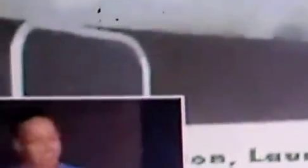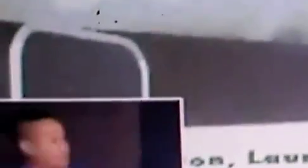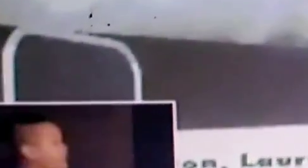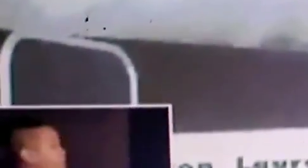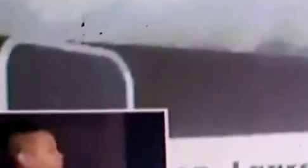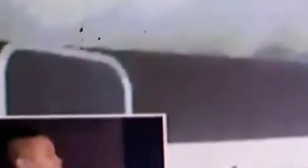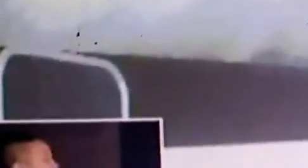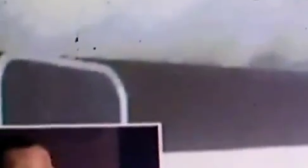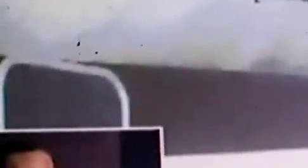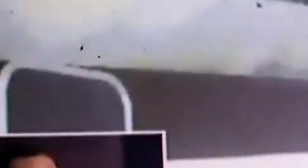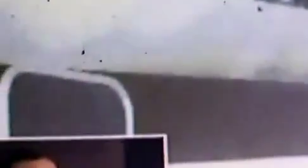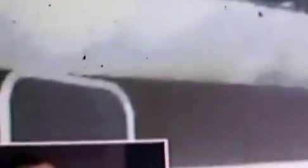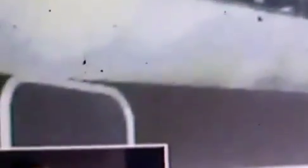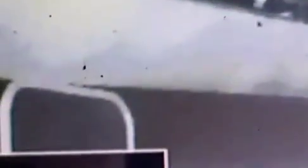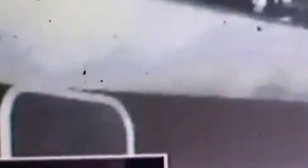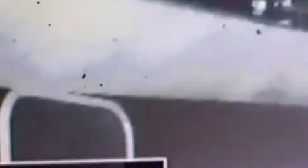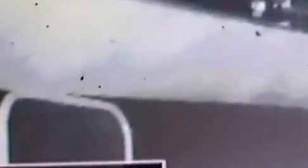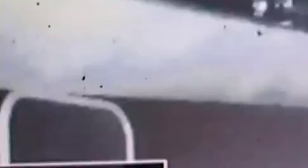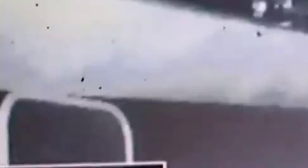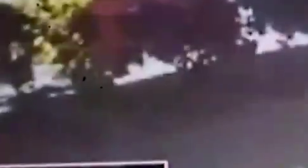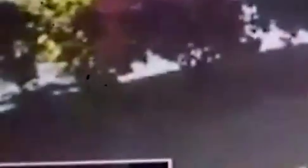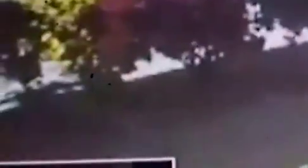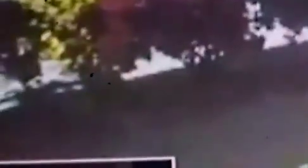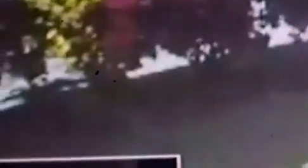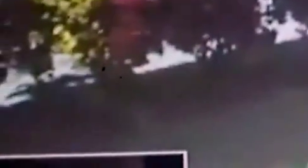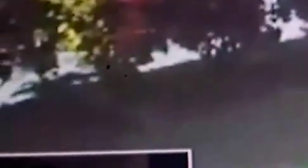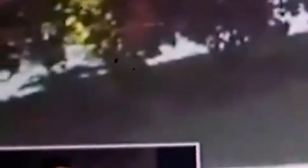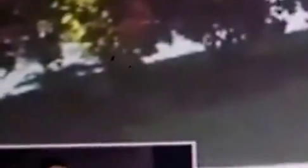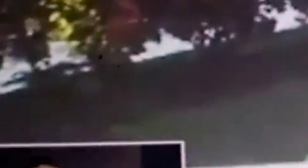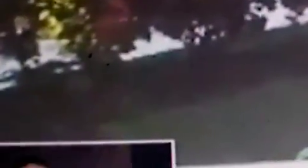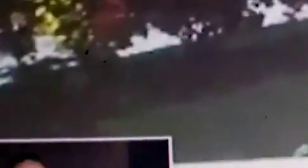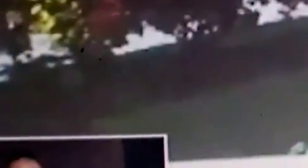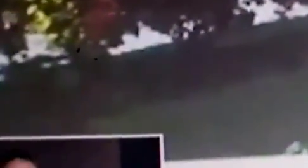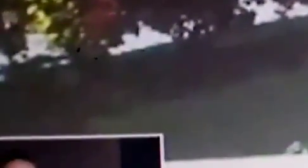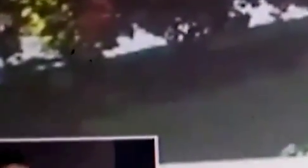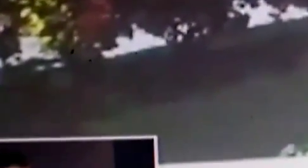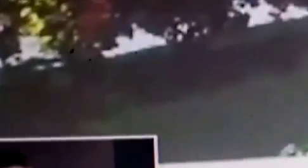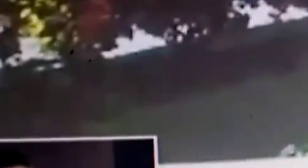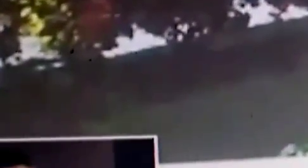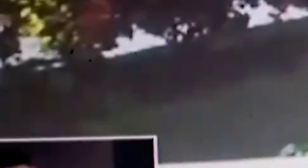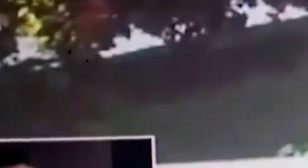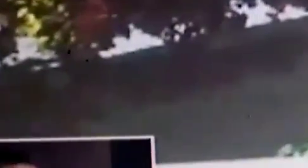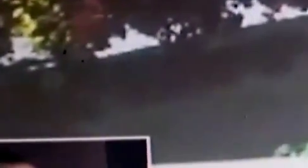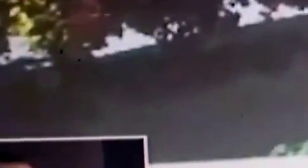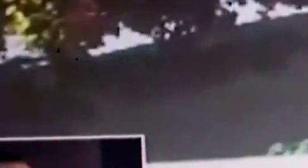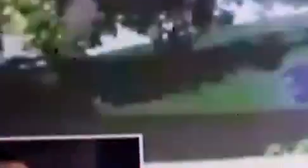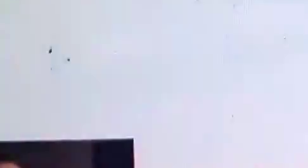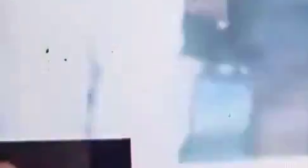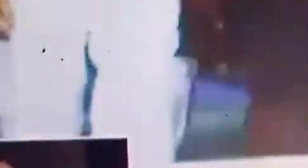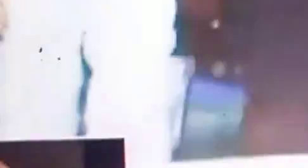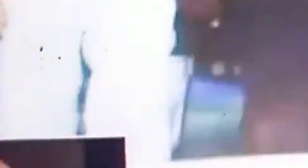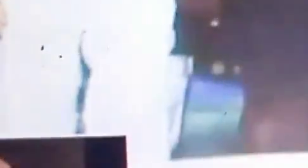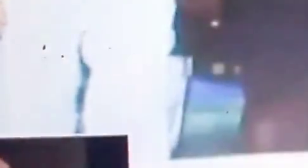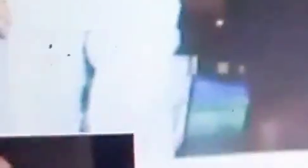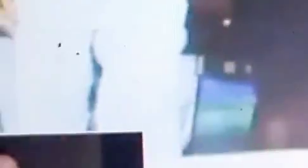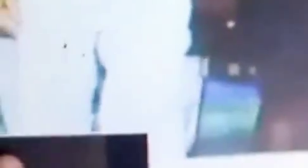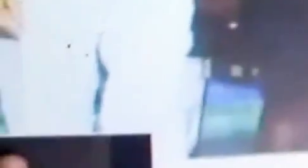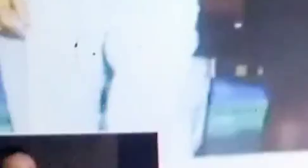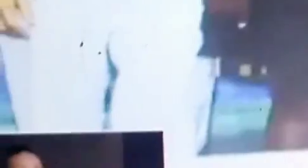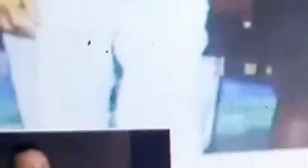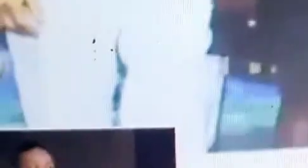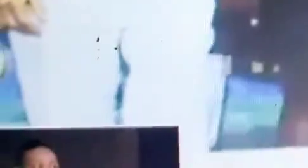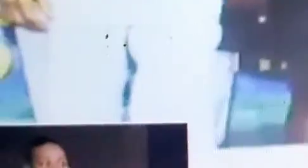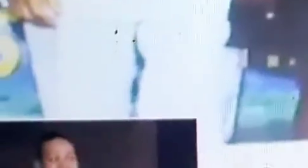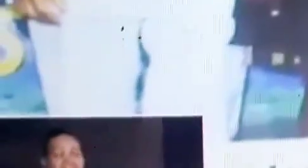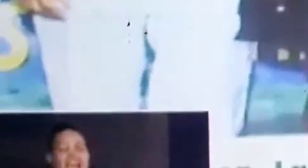as the focal point of its design. Its natural design elements soften its relationship to the site by stimulating